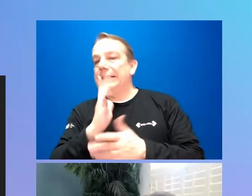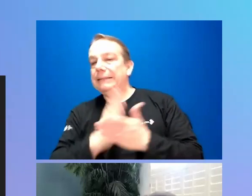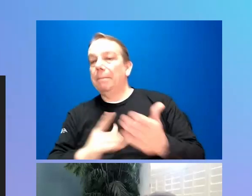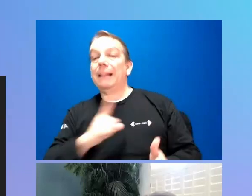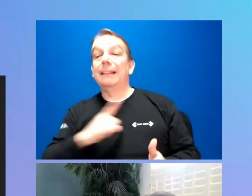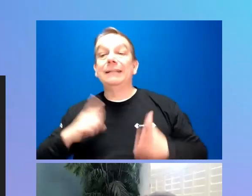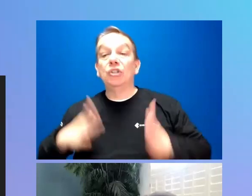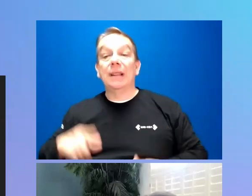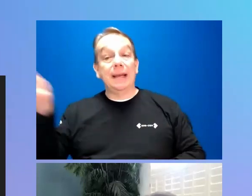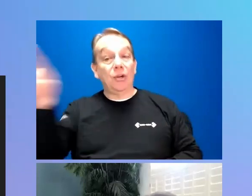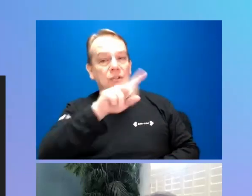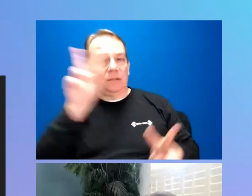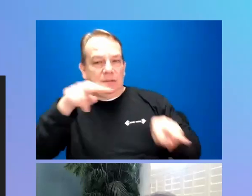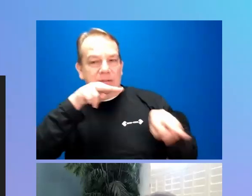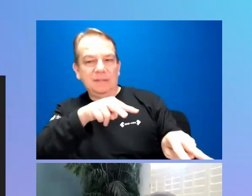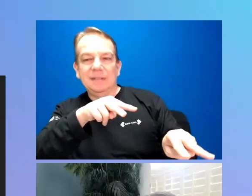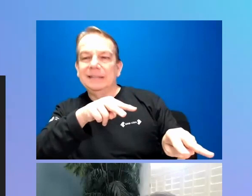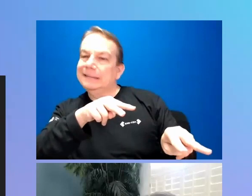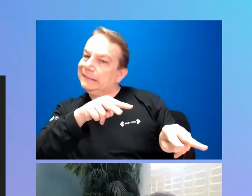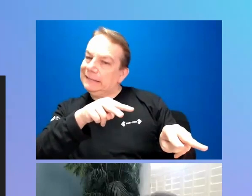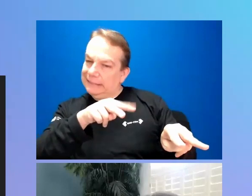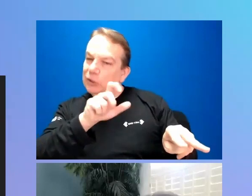than something that needs to be part of a standard.